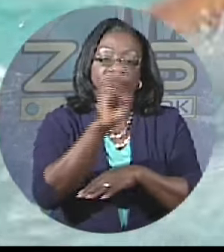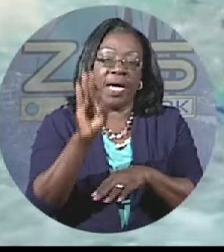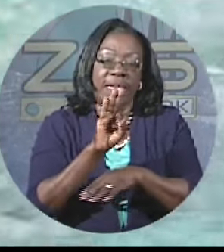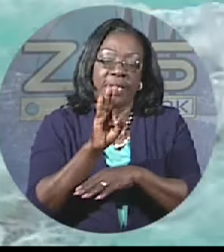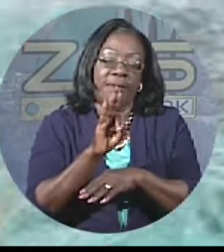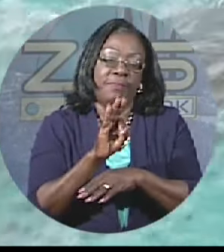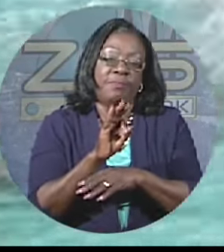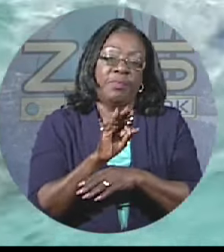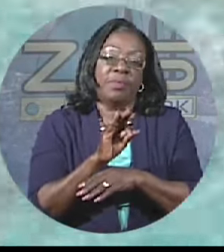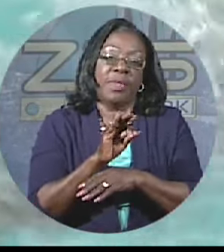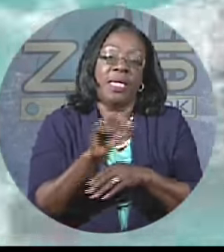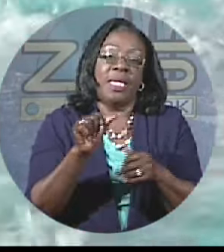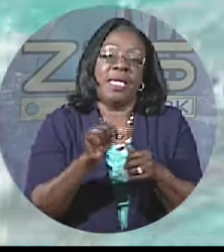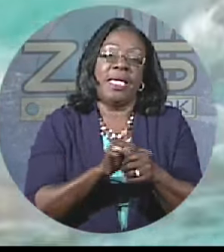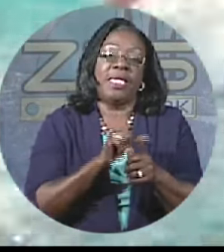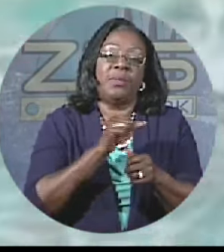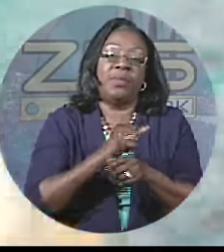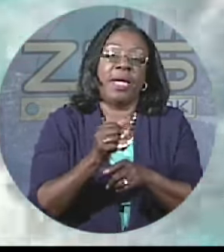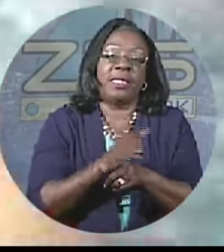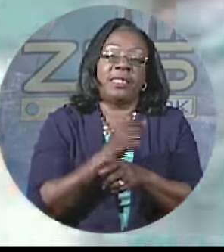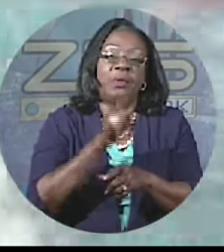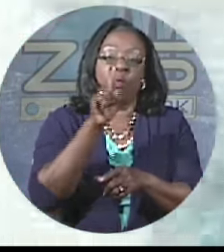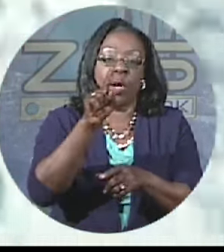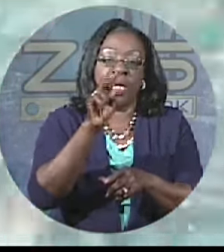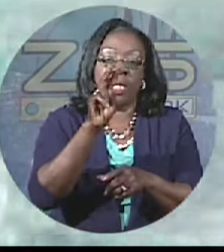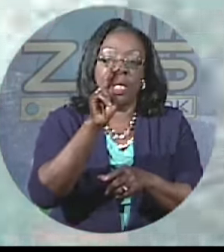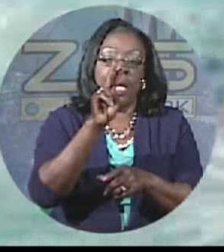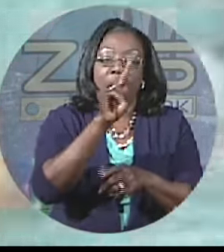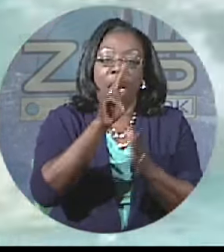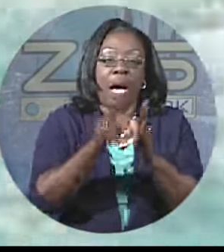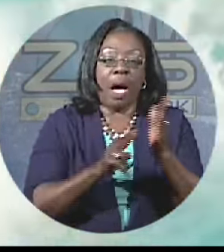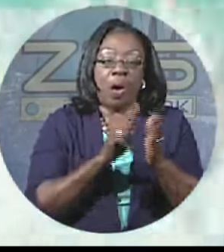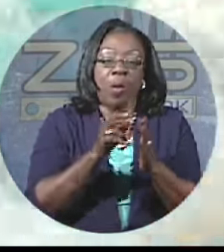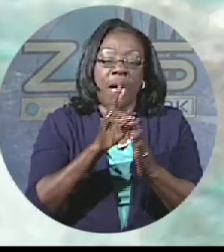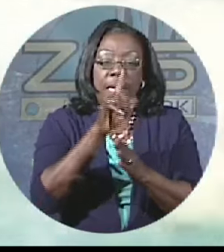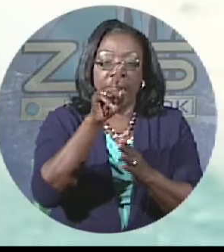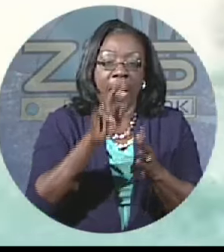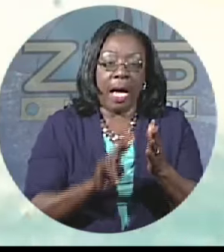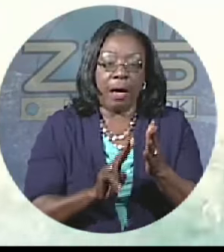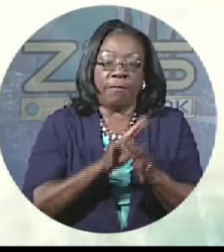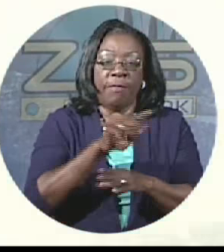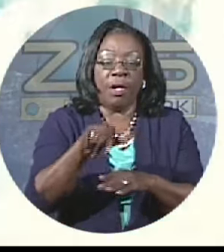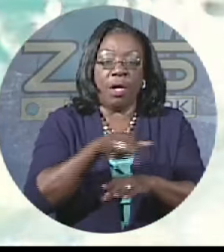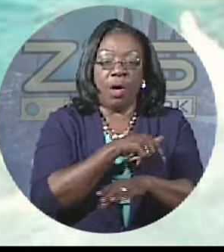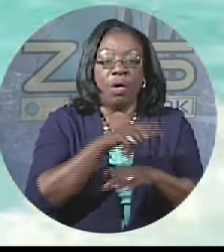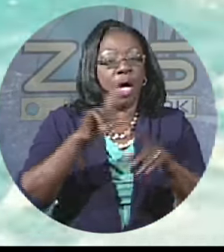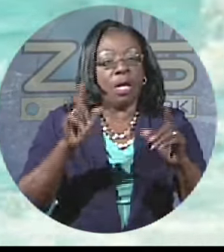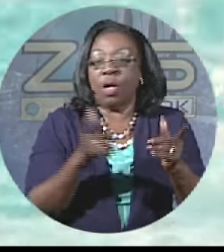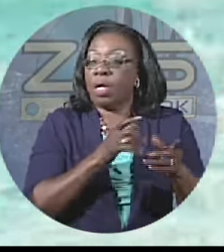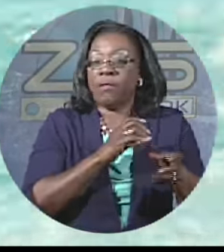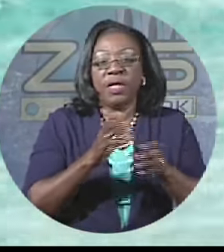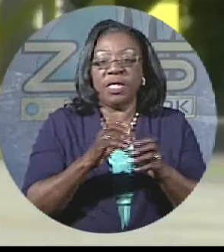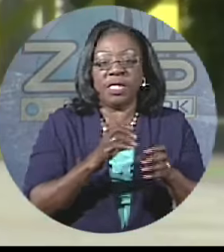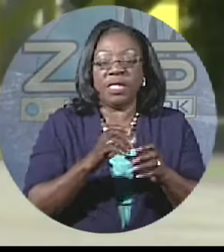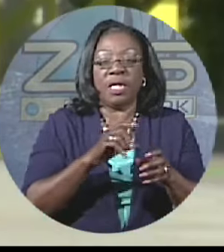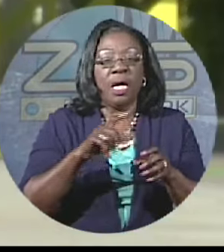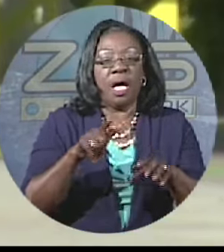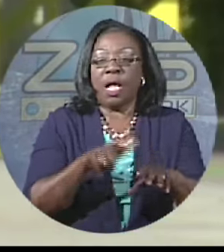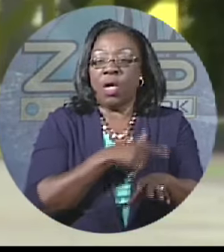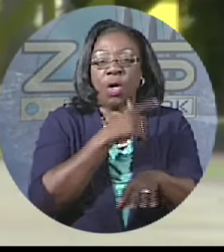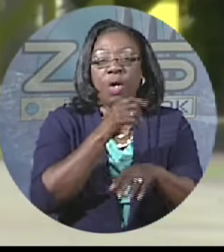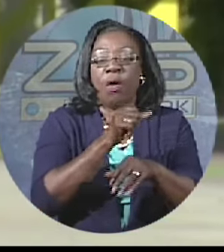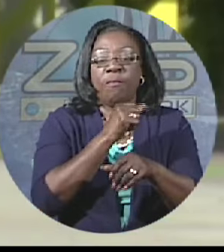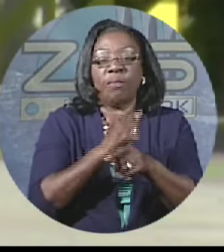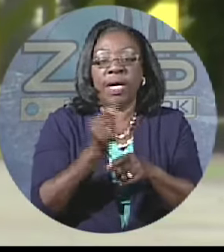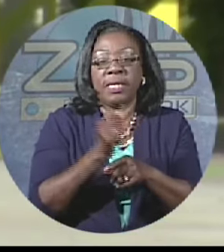Saturday. Each one is about an hour and a half, and it's a lot of conditioning, a lot of work goes into the sport. And I'm glad I